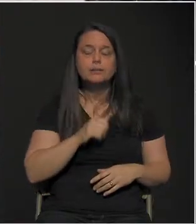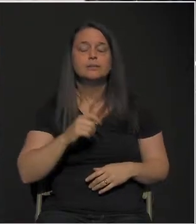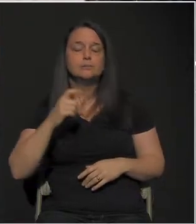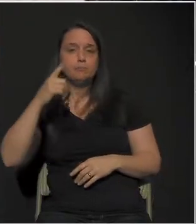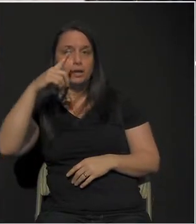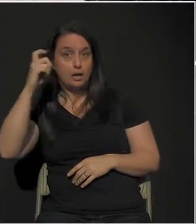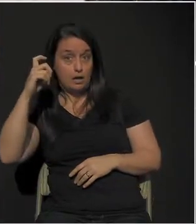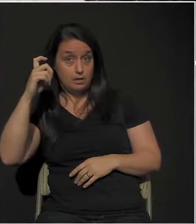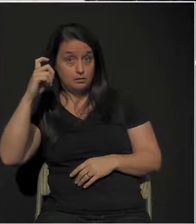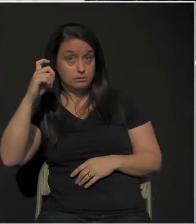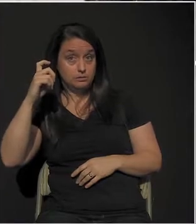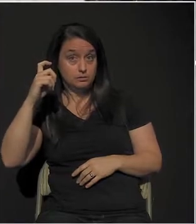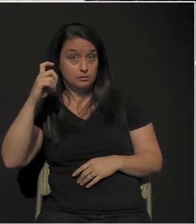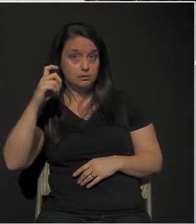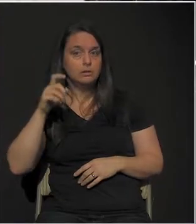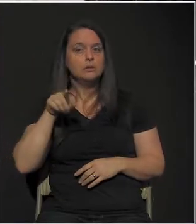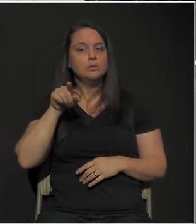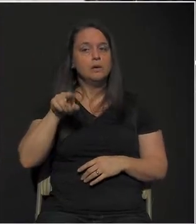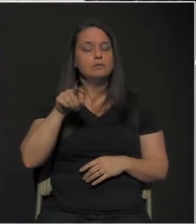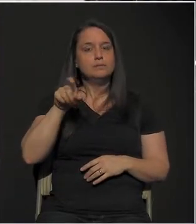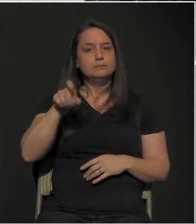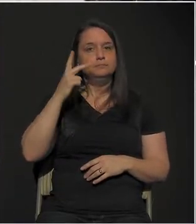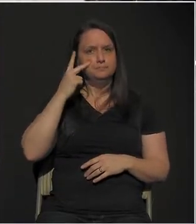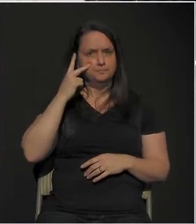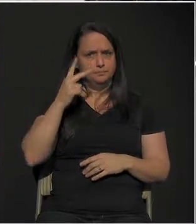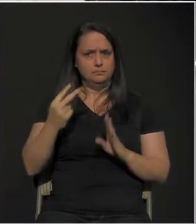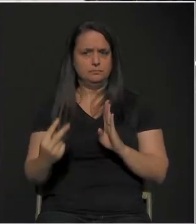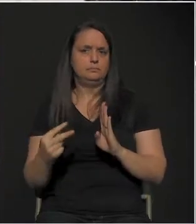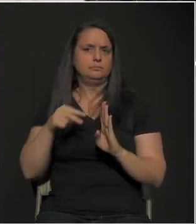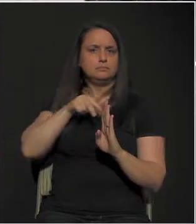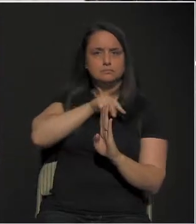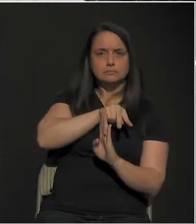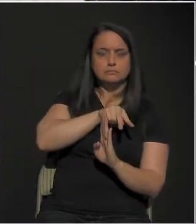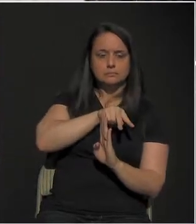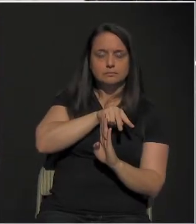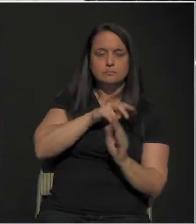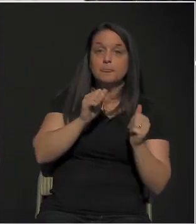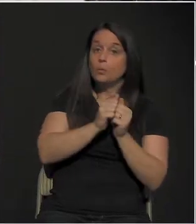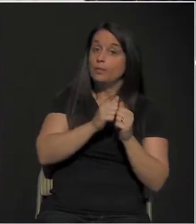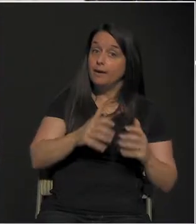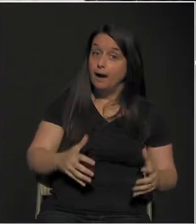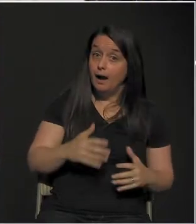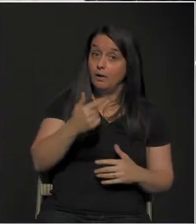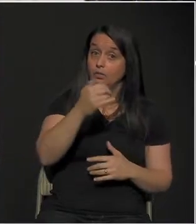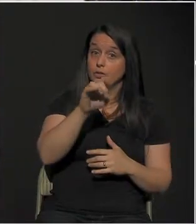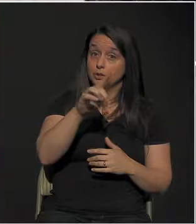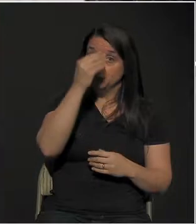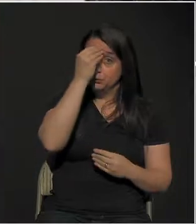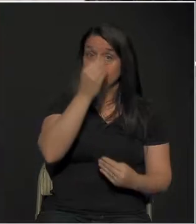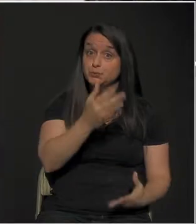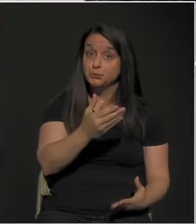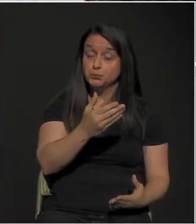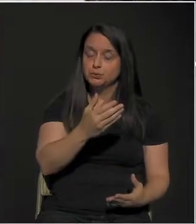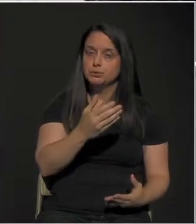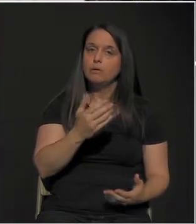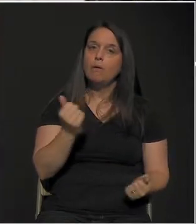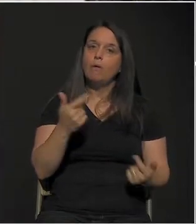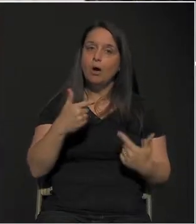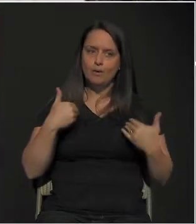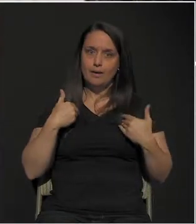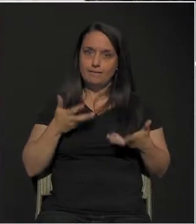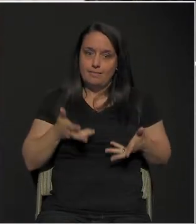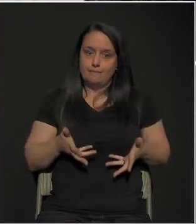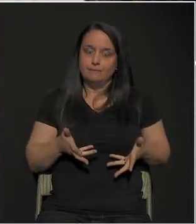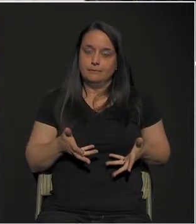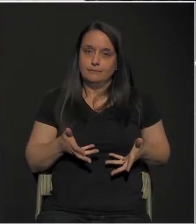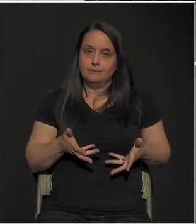Because you have to look at the other side of that. Without the good news, all we have left